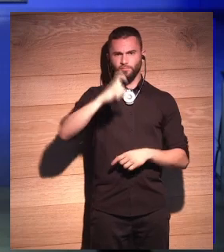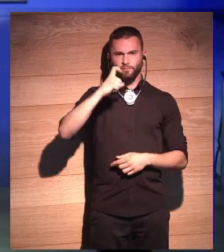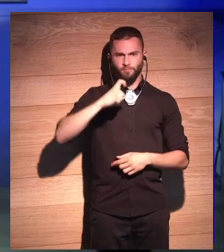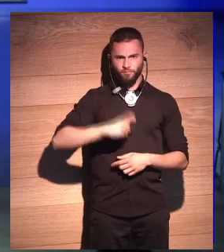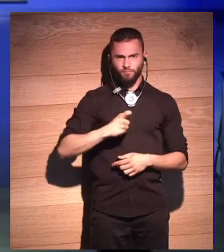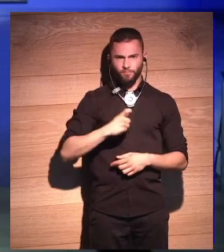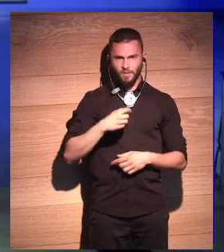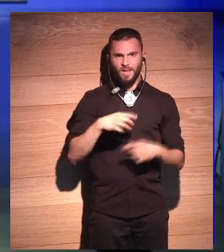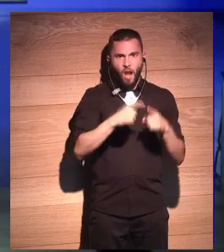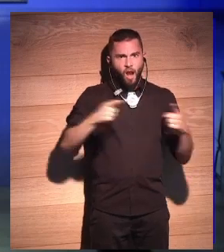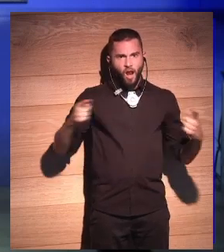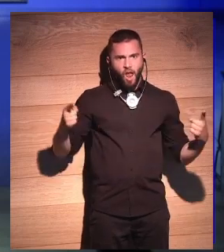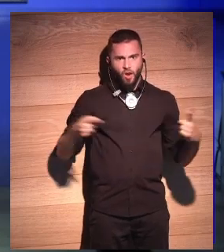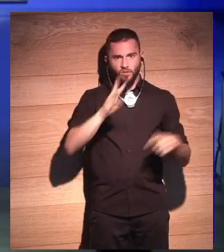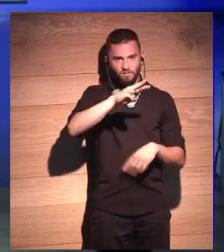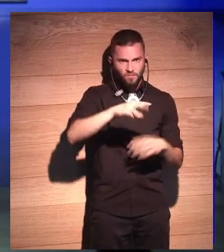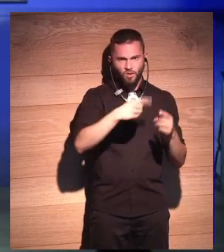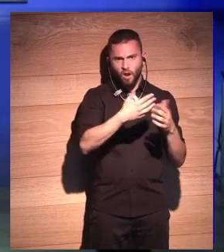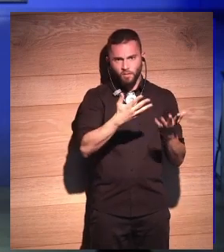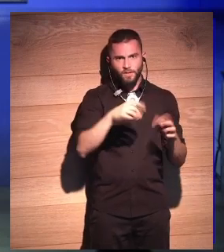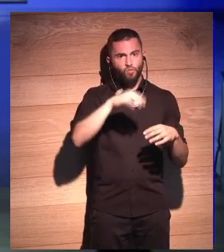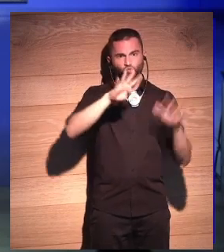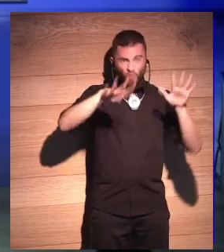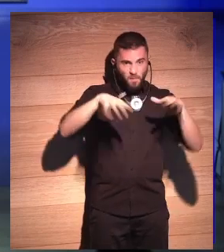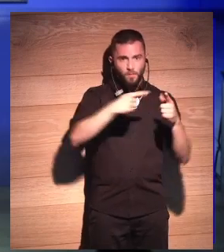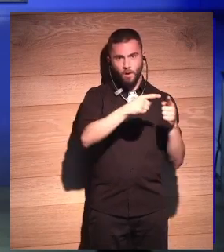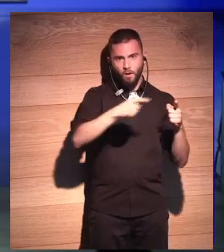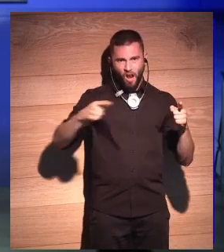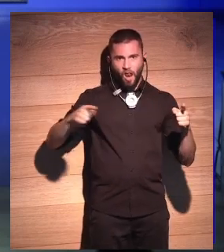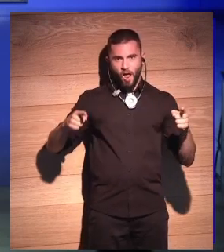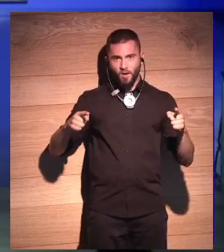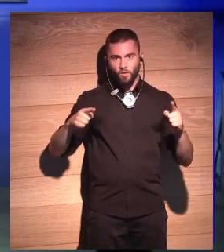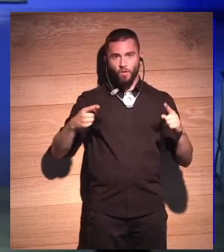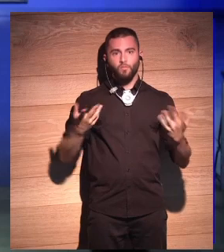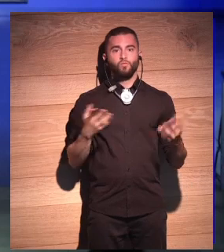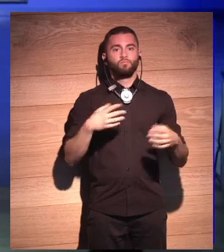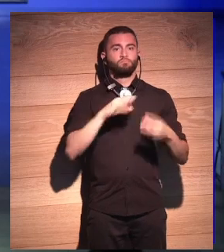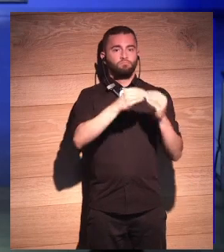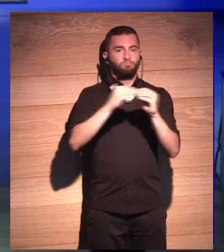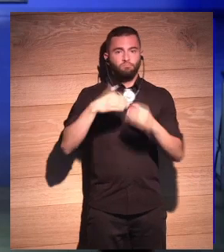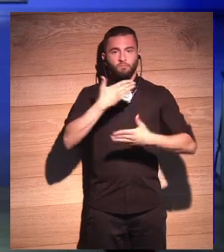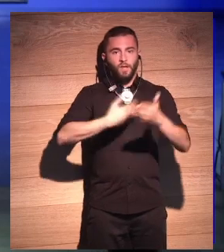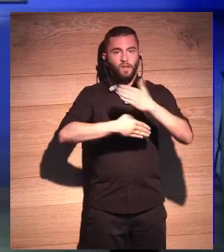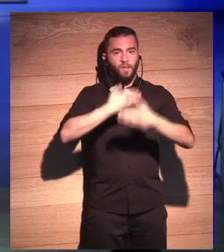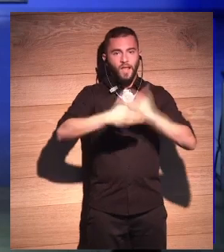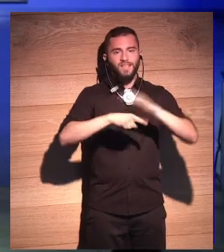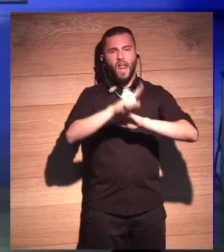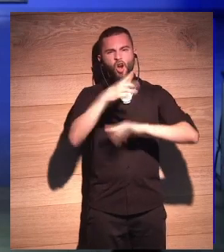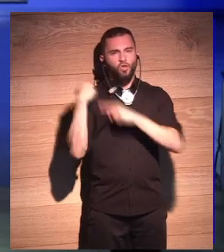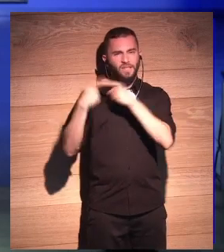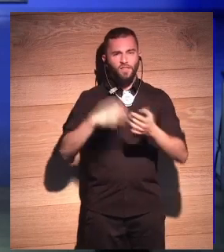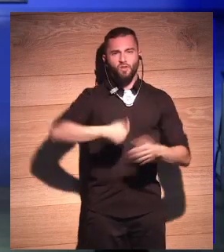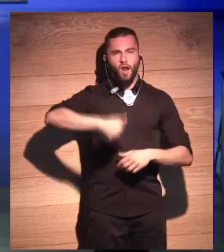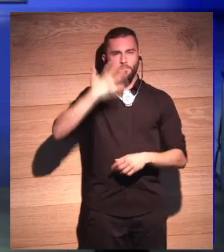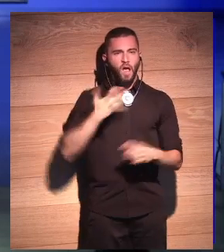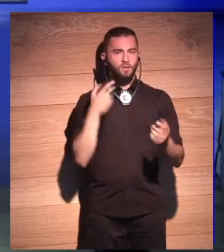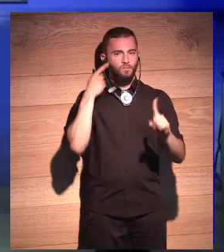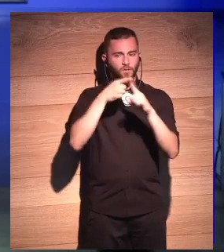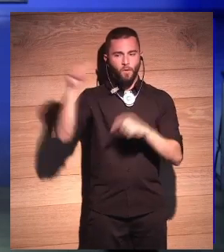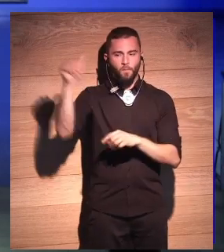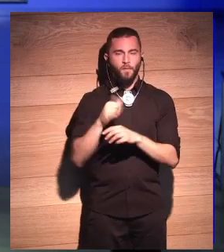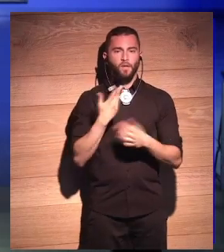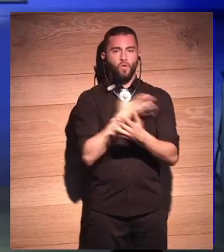it meant that we got to go through more traditional development that you would get for a game or a film. We got to investigate the